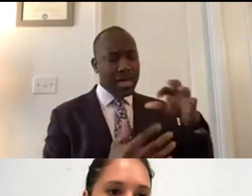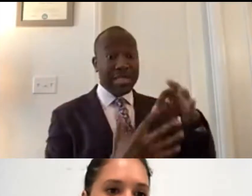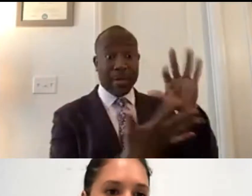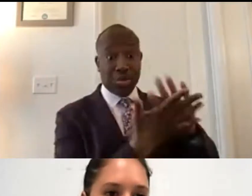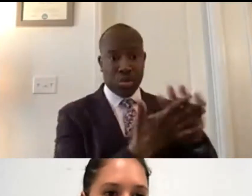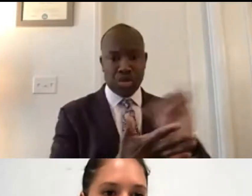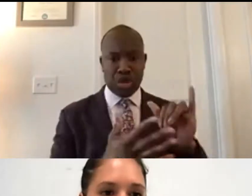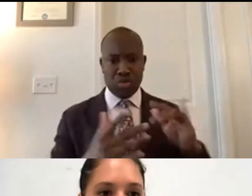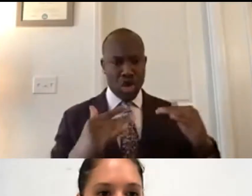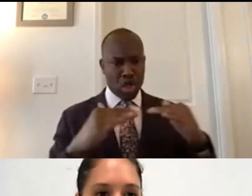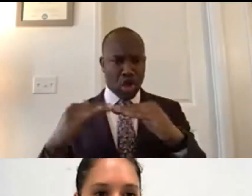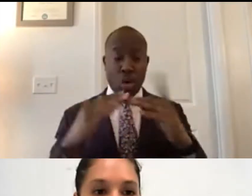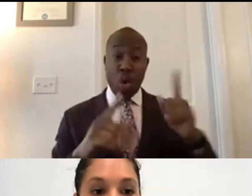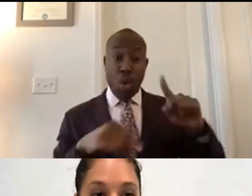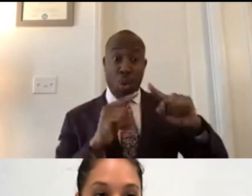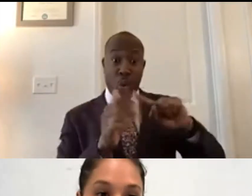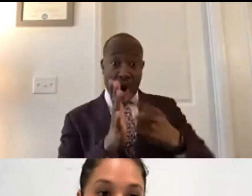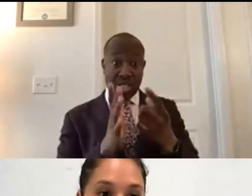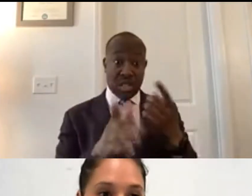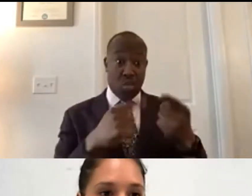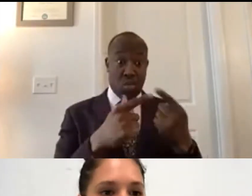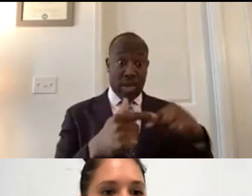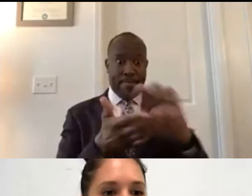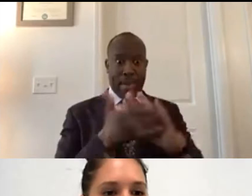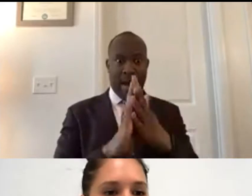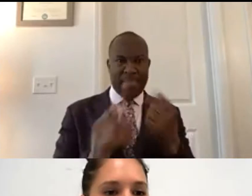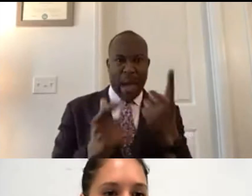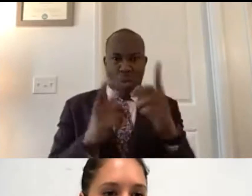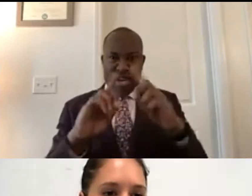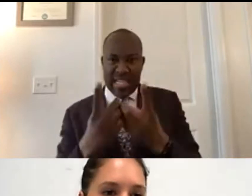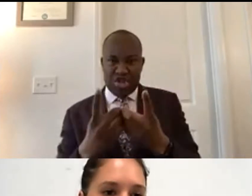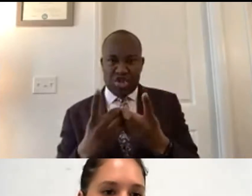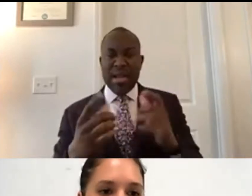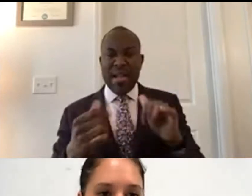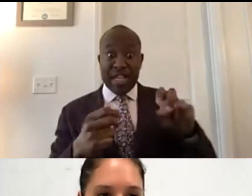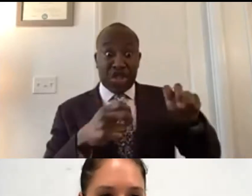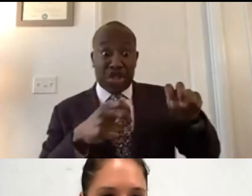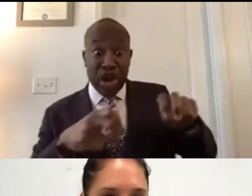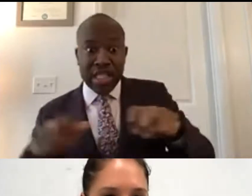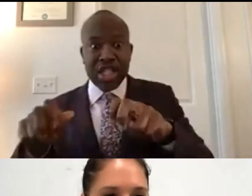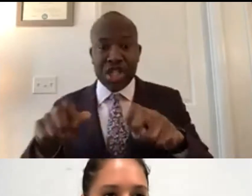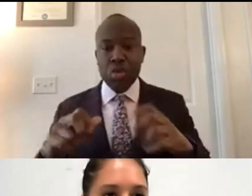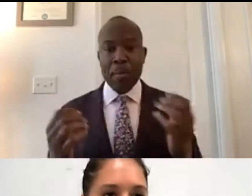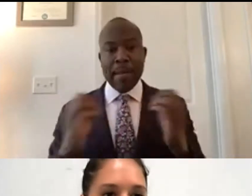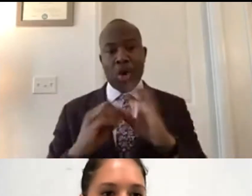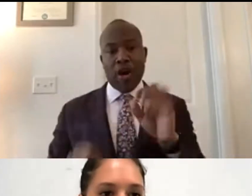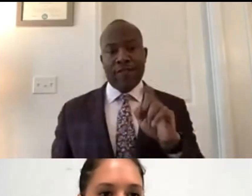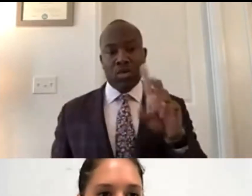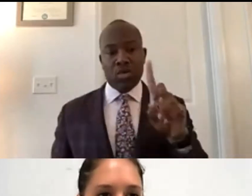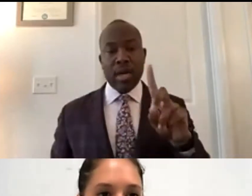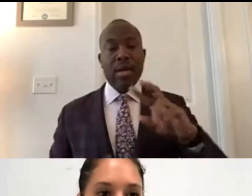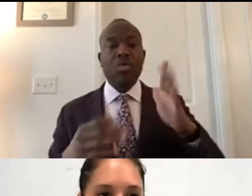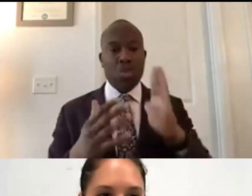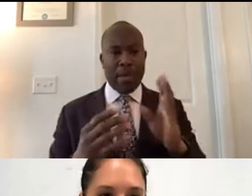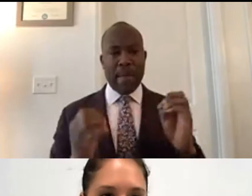and now with the special schools as well. Once we become that one district and